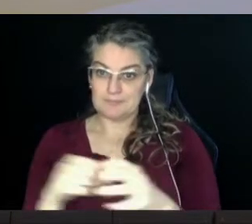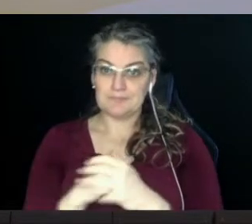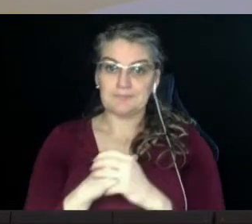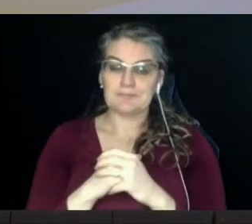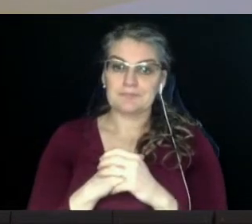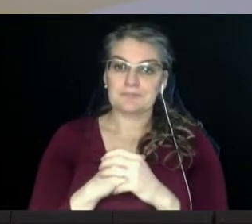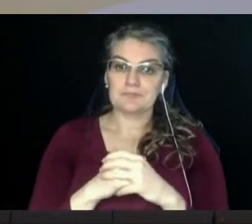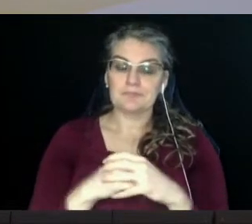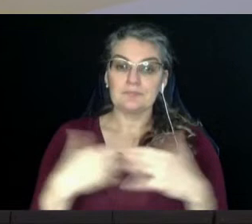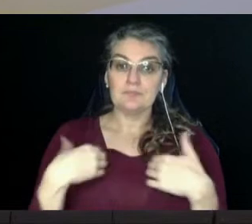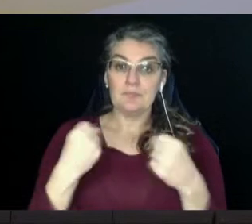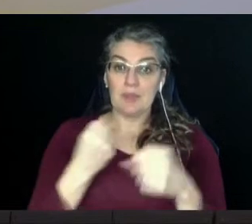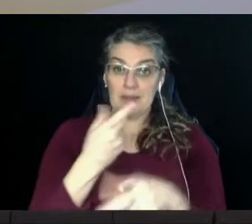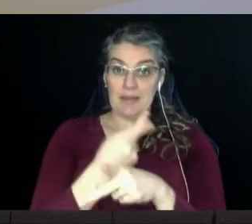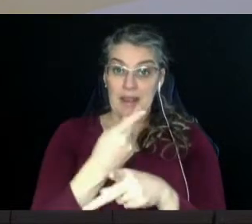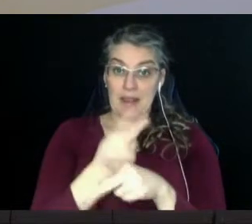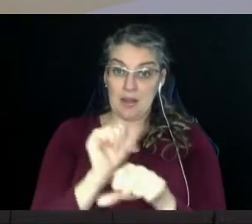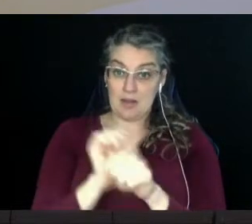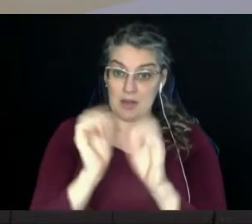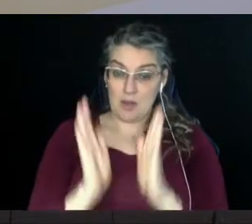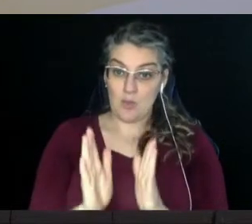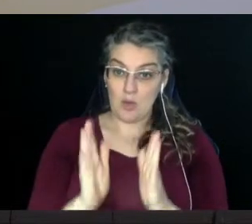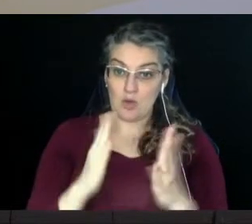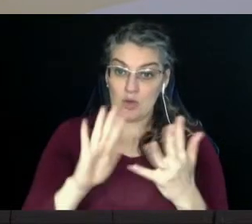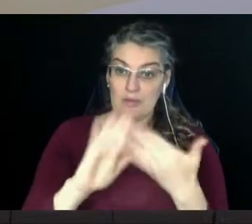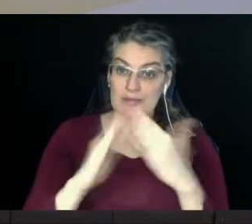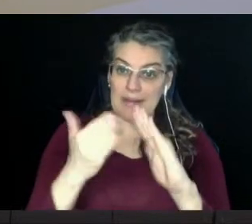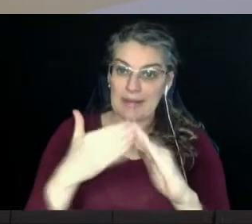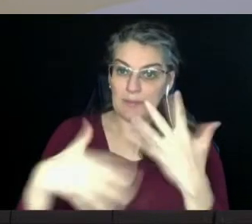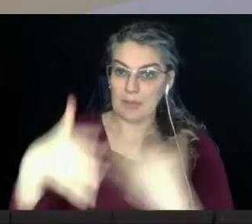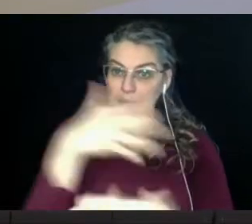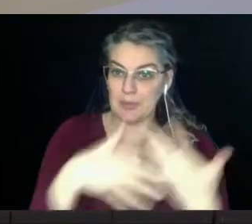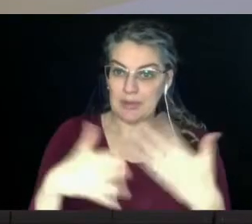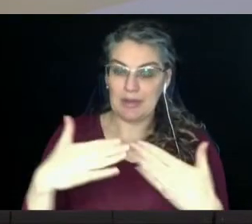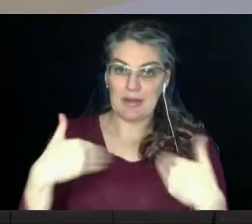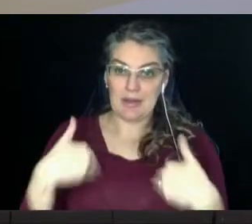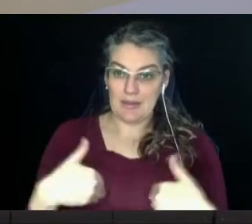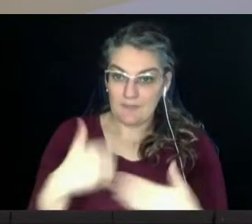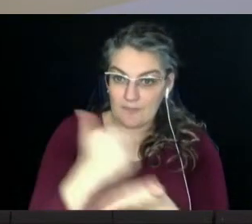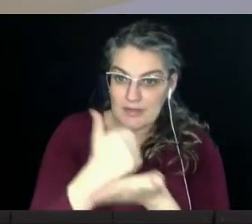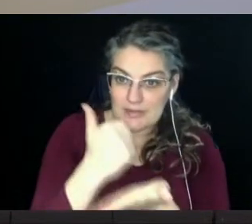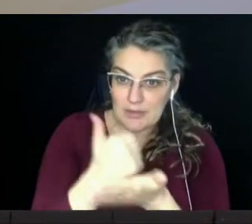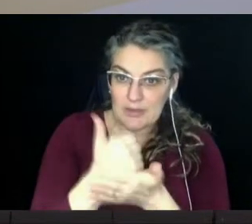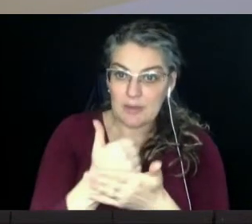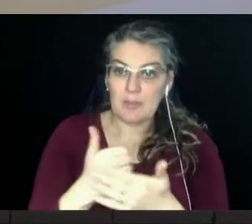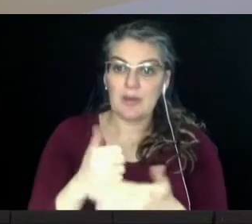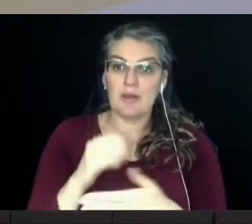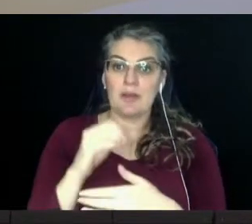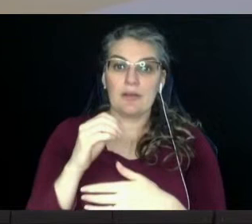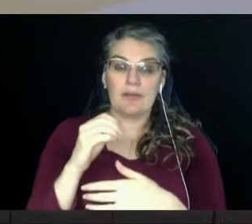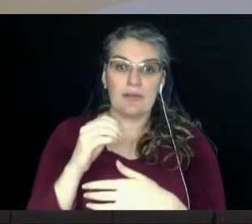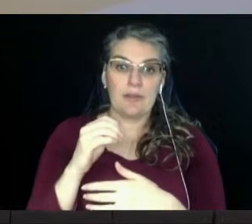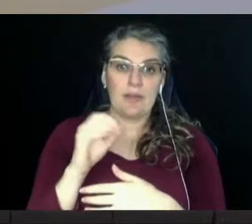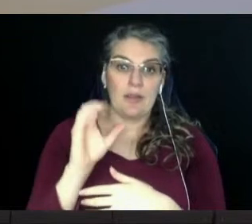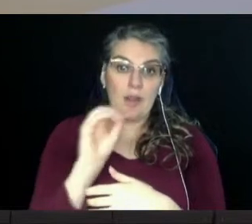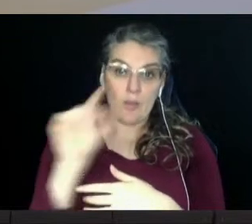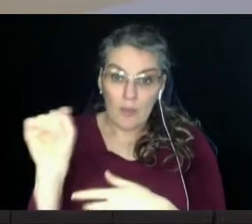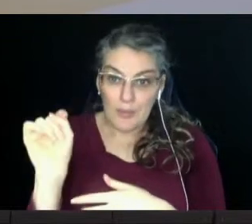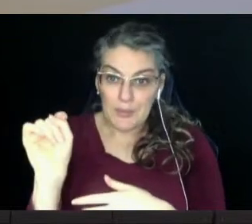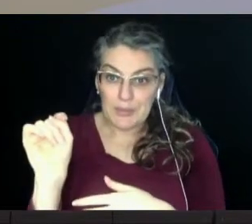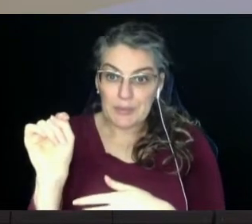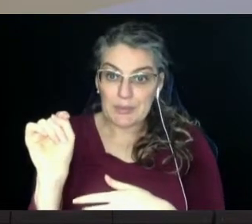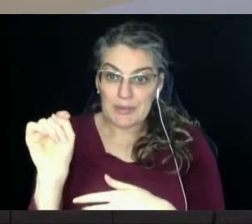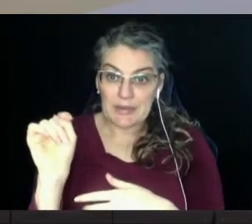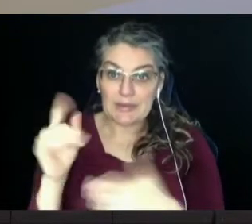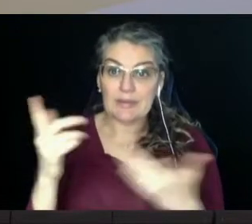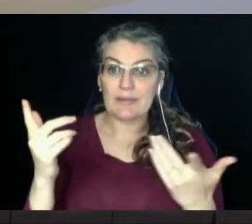Healthcare workers who work in the community, physiotherapists, optometrists, occupational therapists, who work directly with the